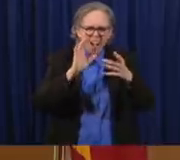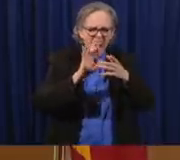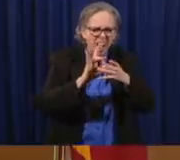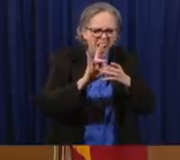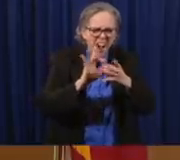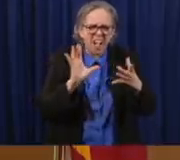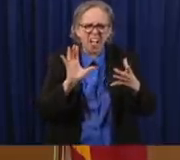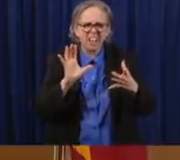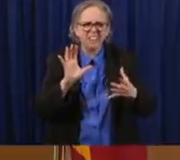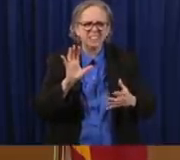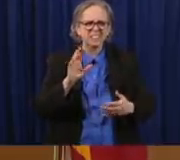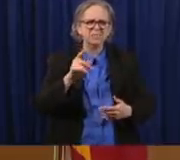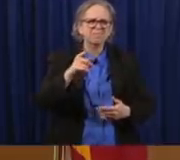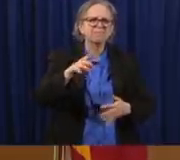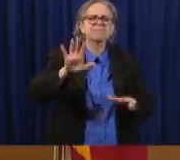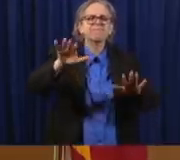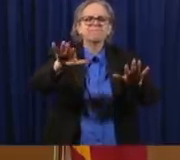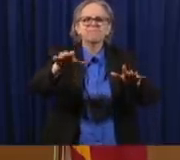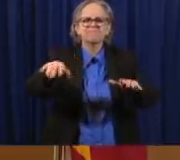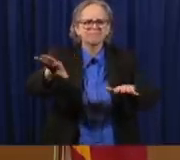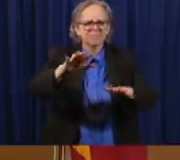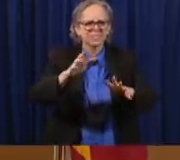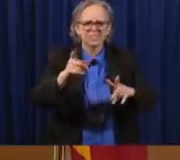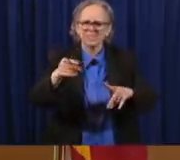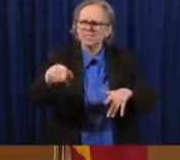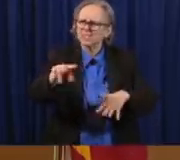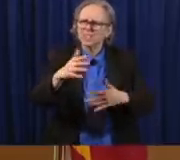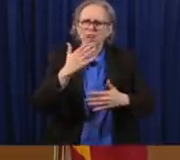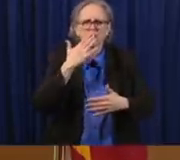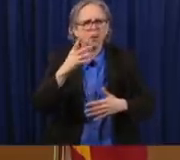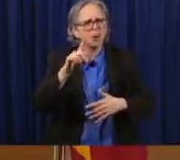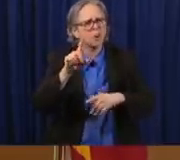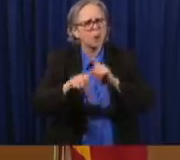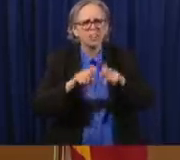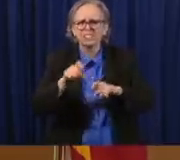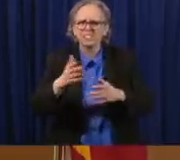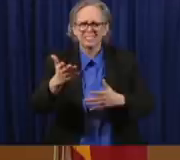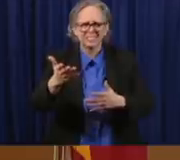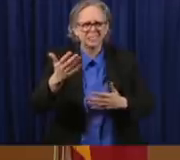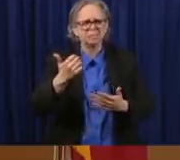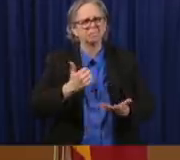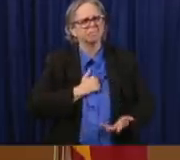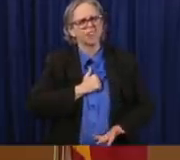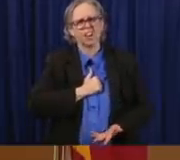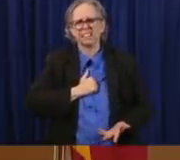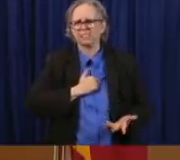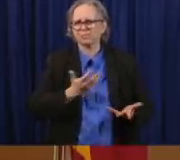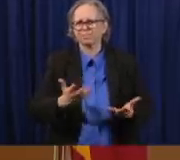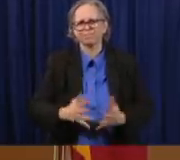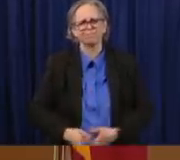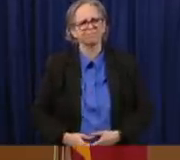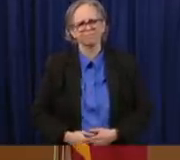listeners, and they always have great questions. Again, I apologize to the person who called. Thank you very much.